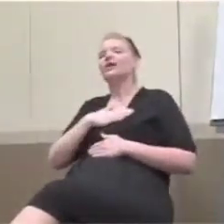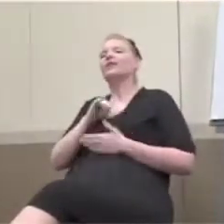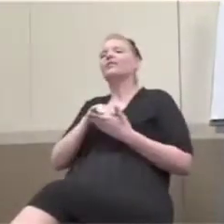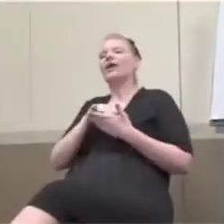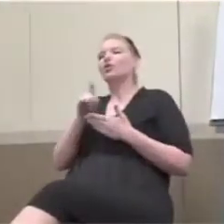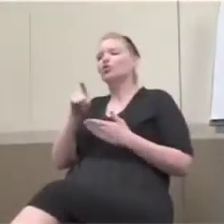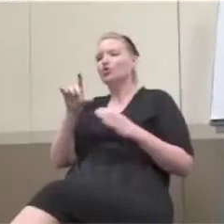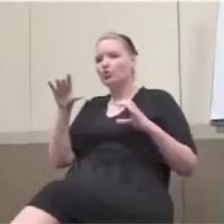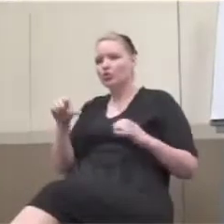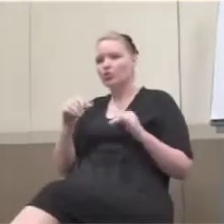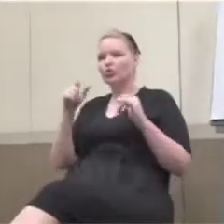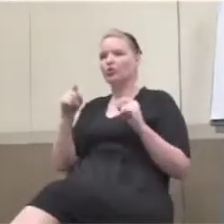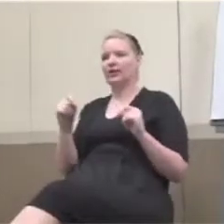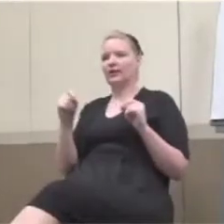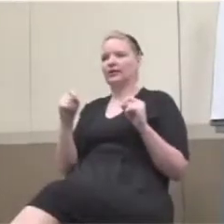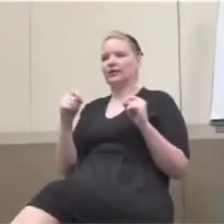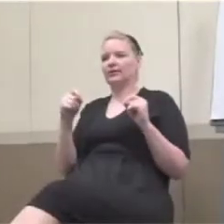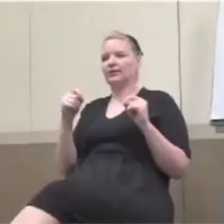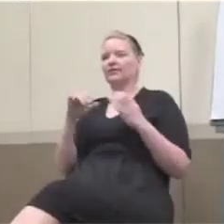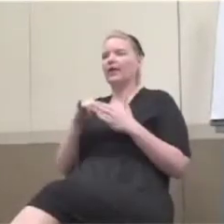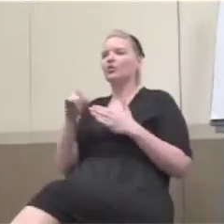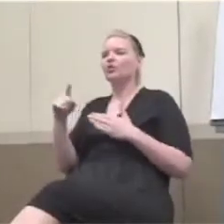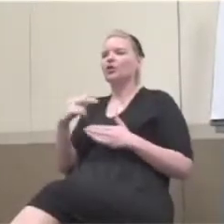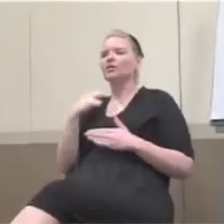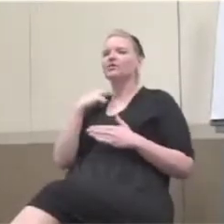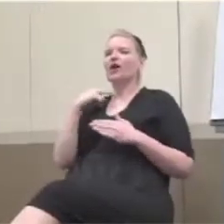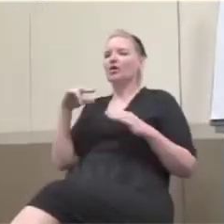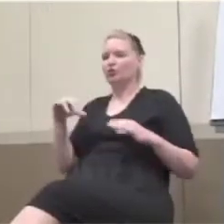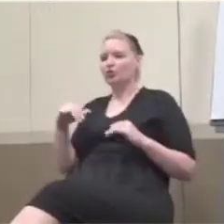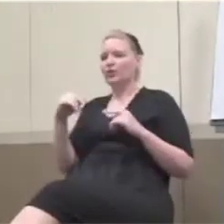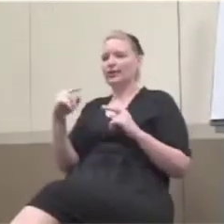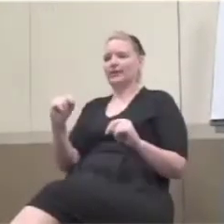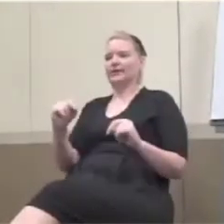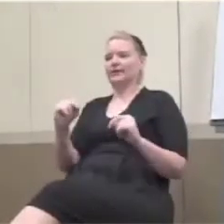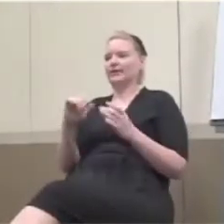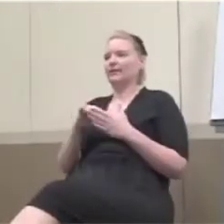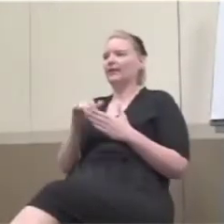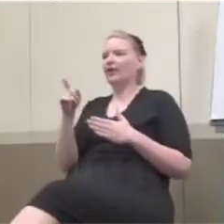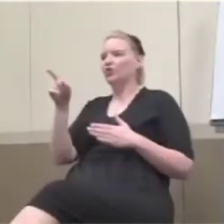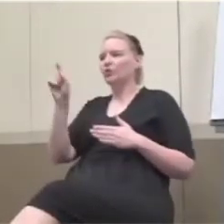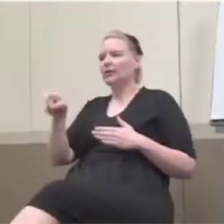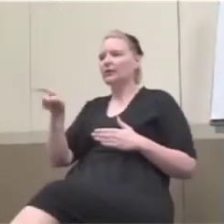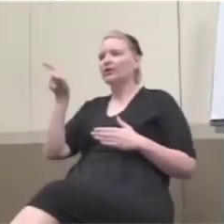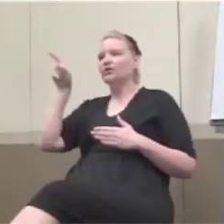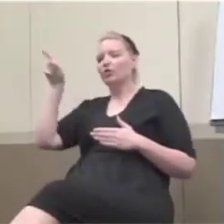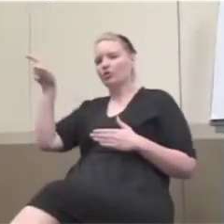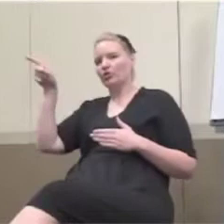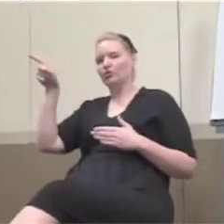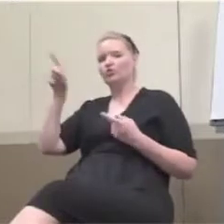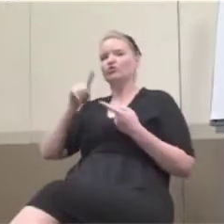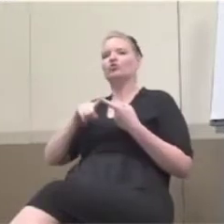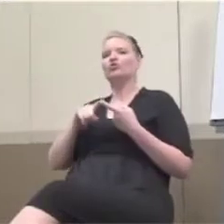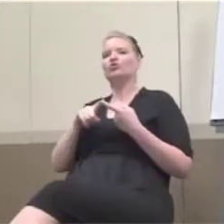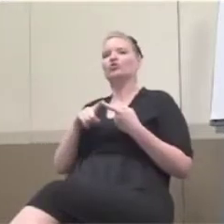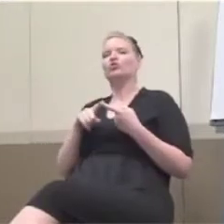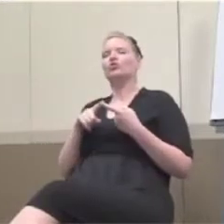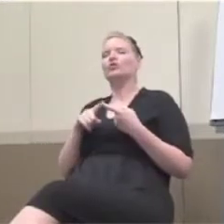that you're being stuck doing this, right? And that you needed her to then at